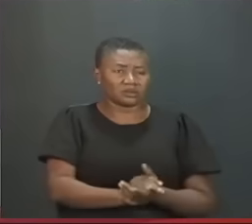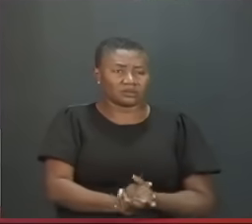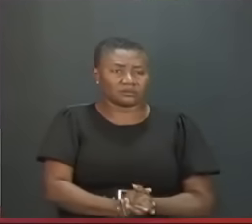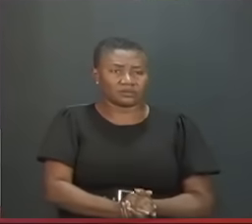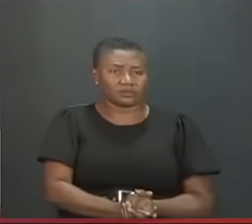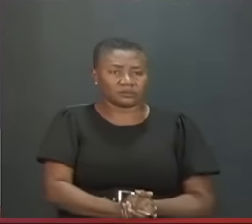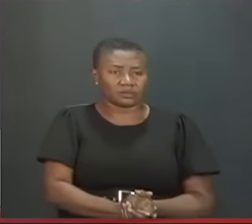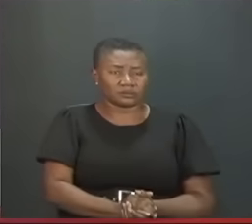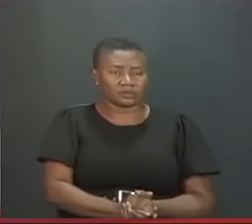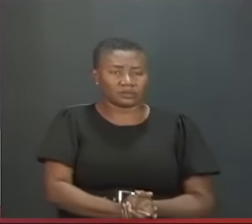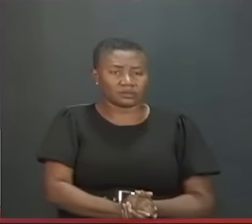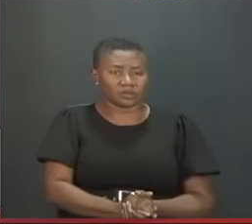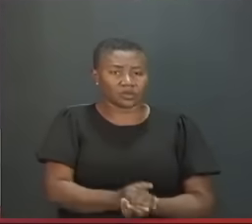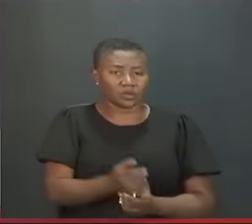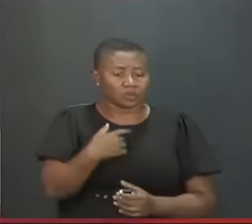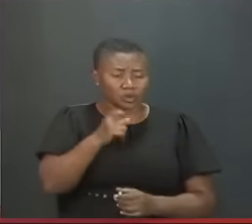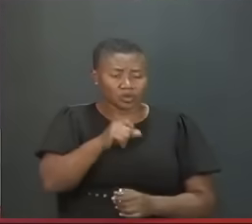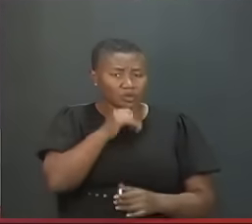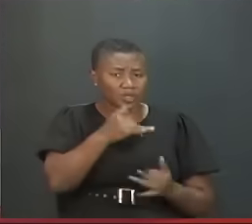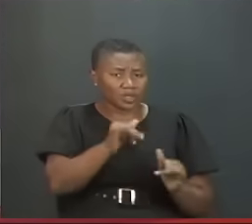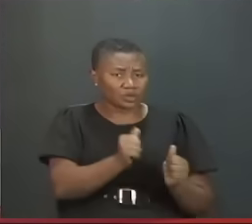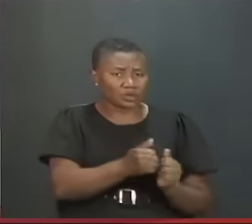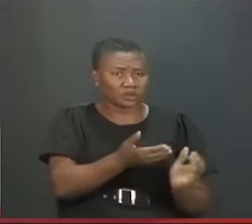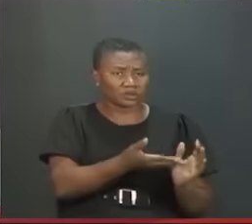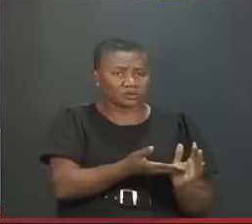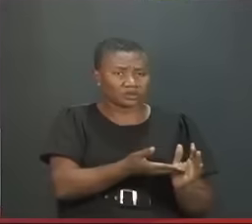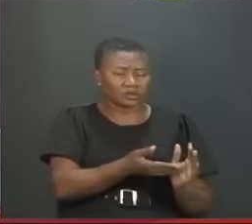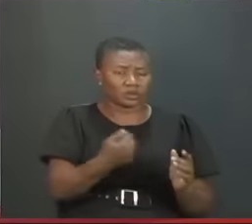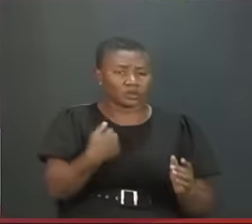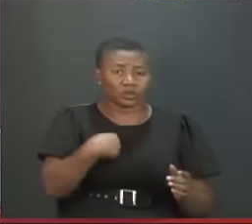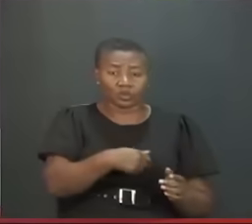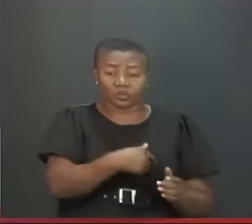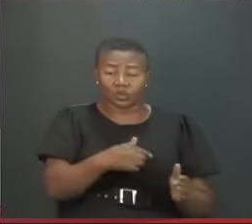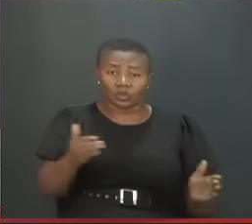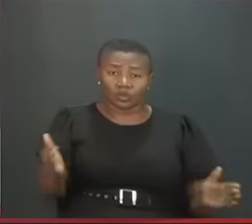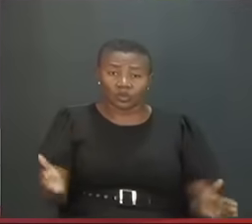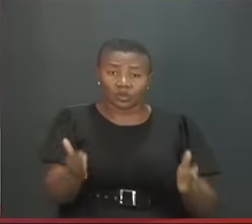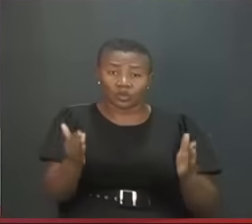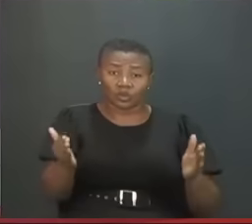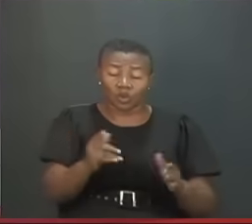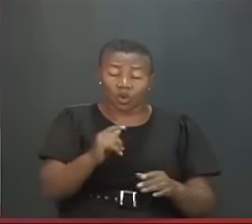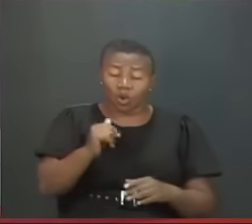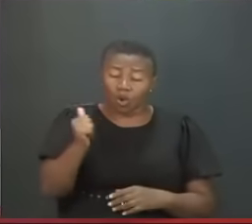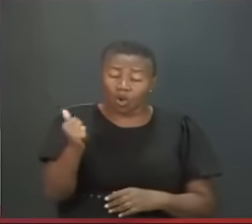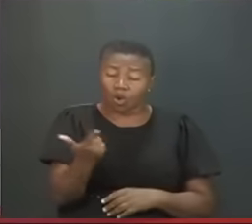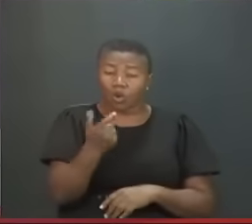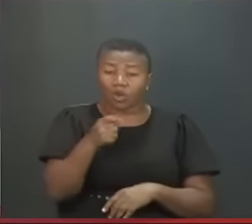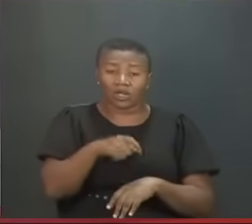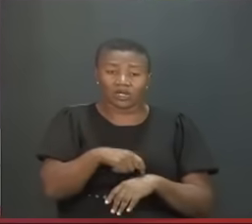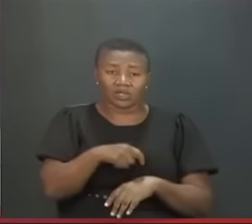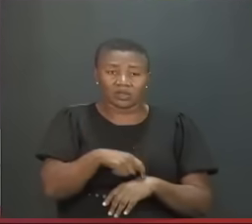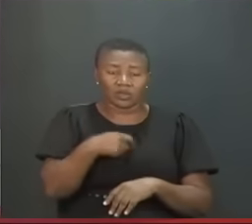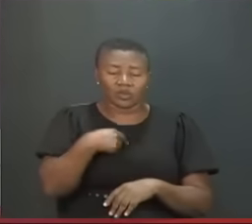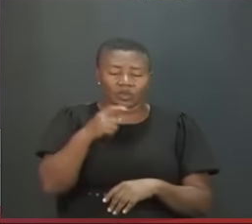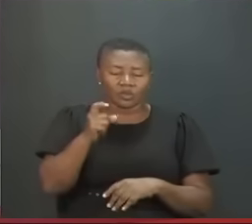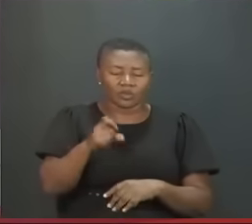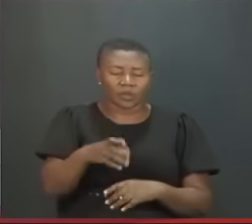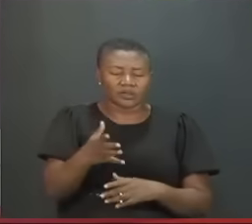It should never be taken for granted. We are encouraged at all times that we should be law-abiding, follow procedure,